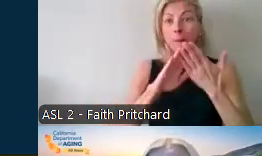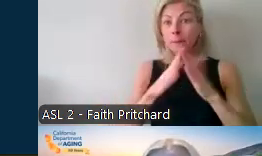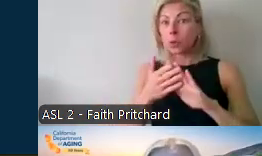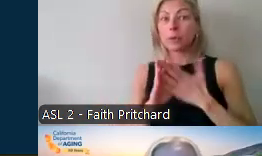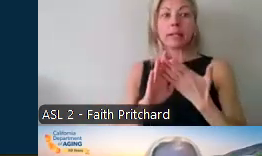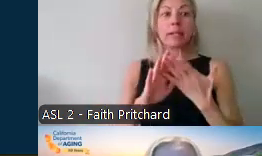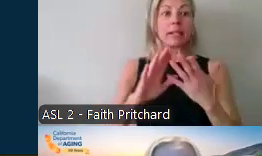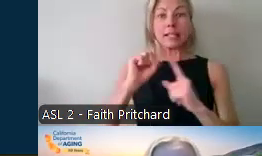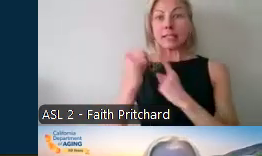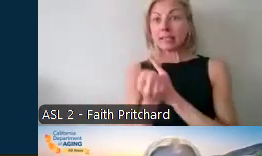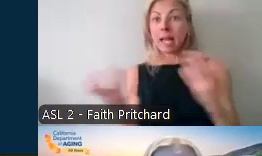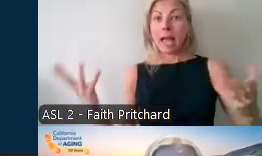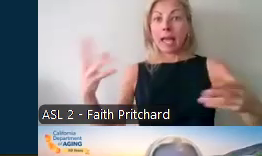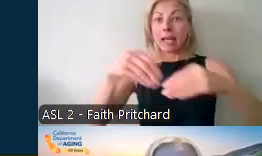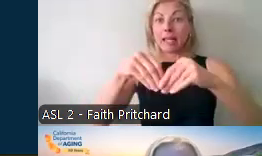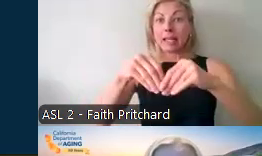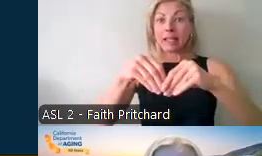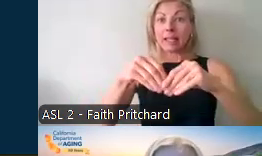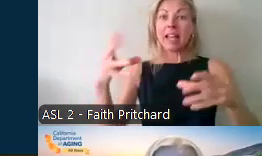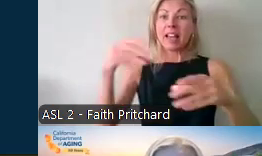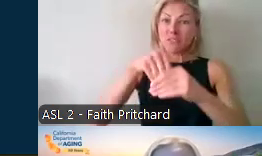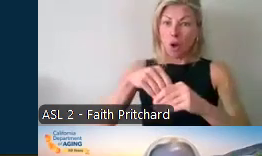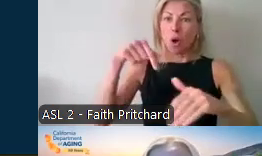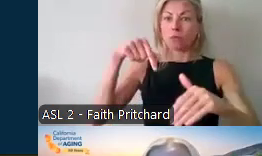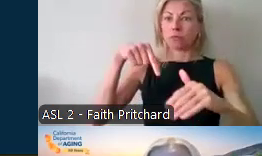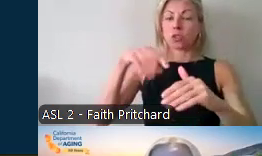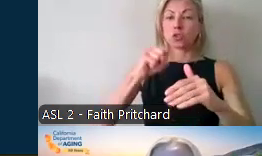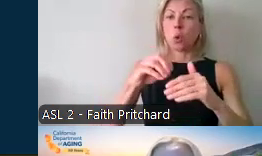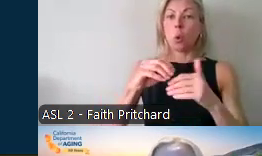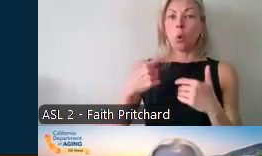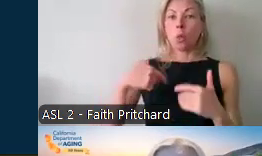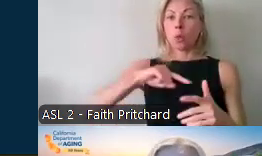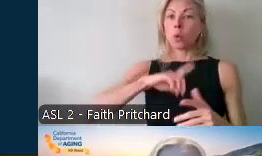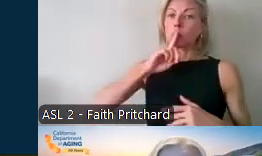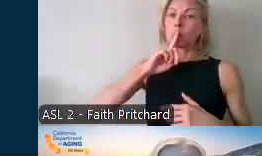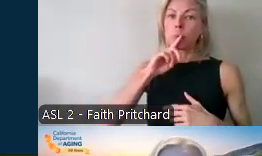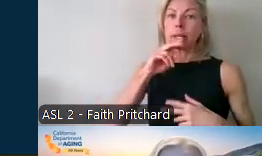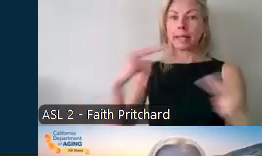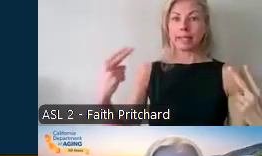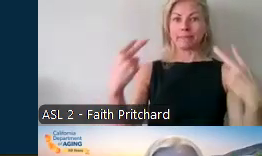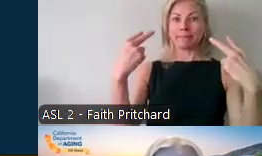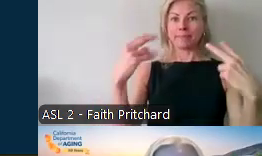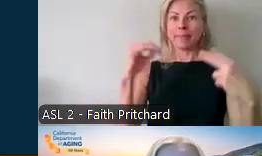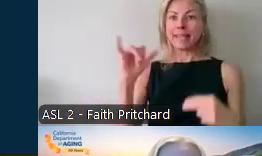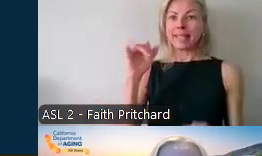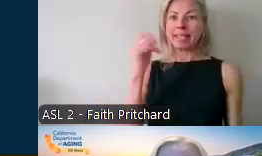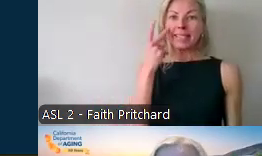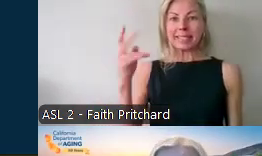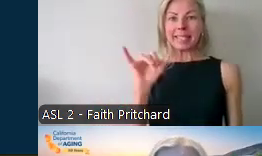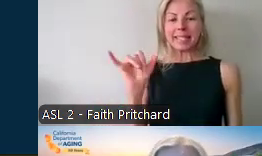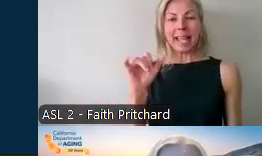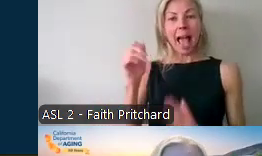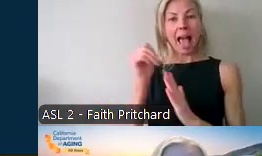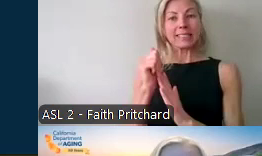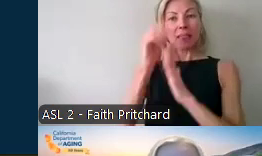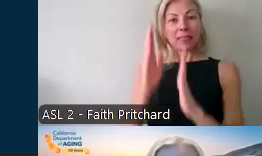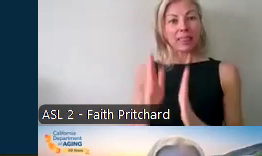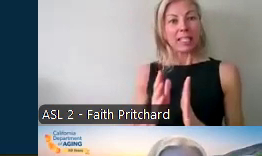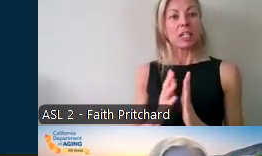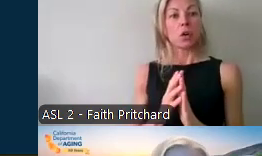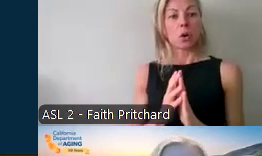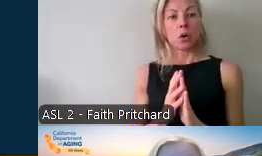California continuing to be a leader in this space and inviting national leadership as well as state